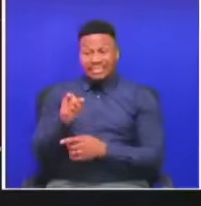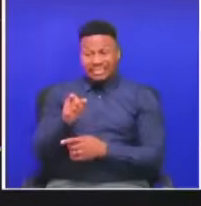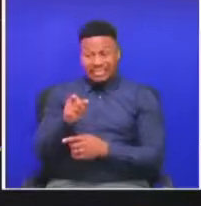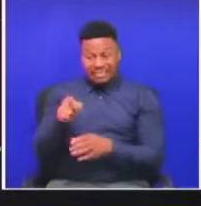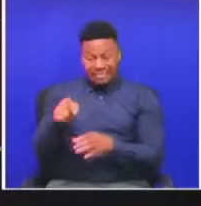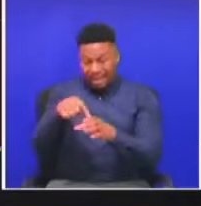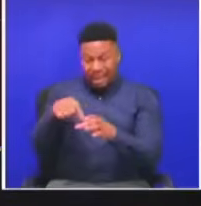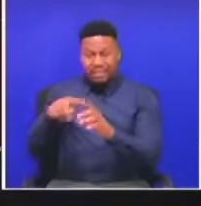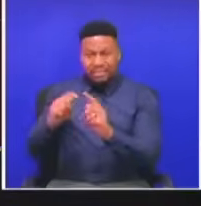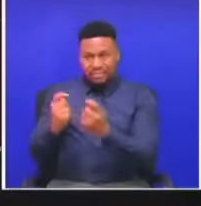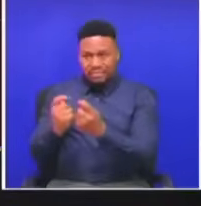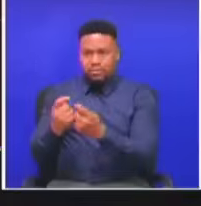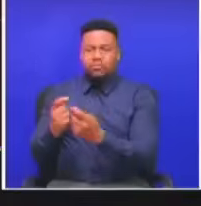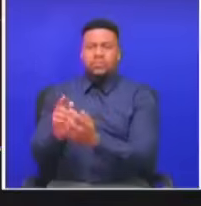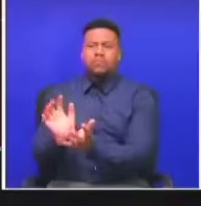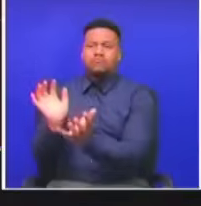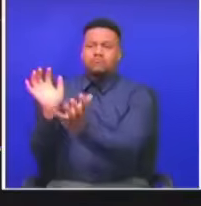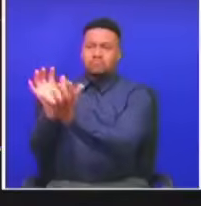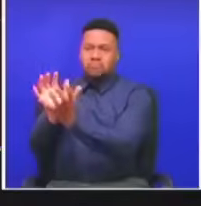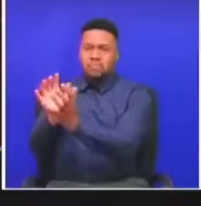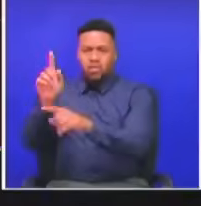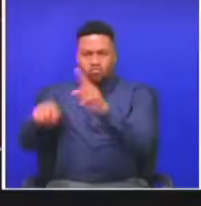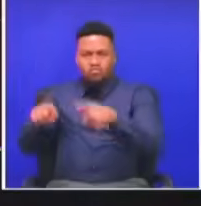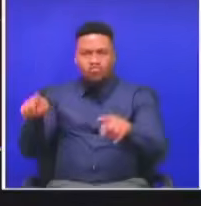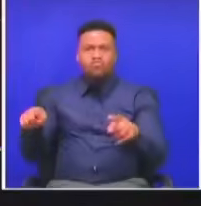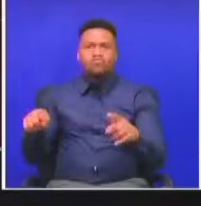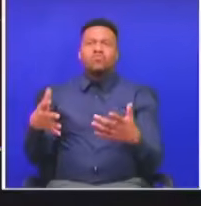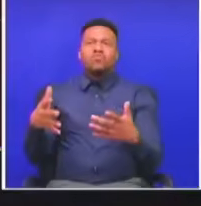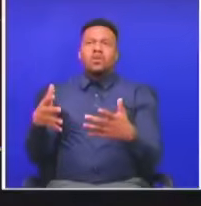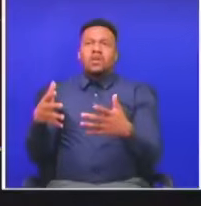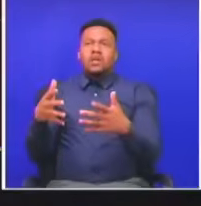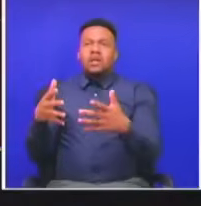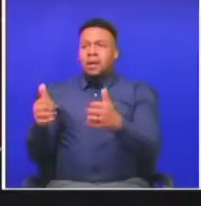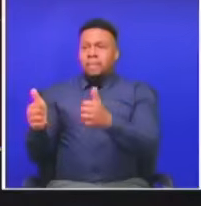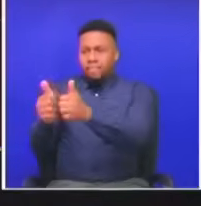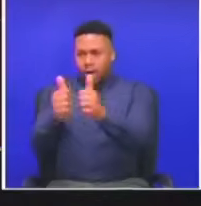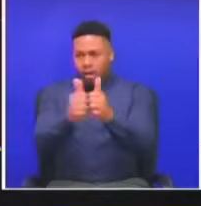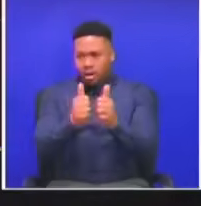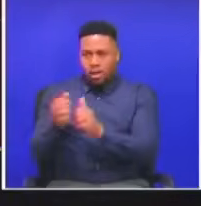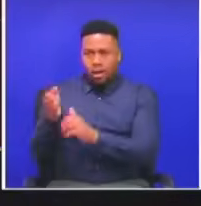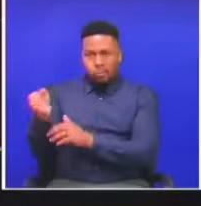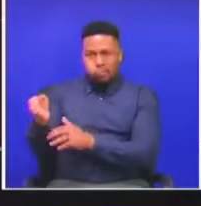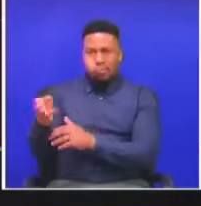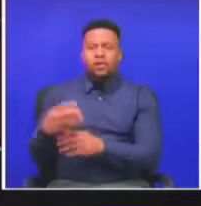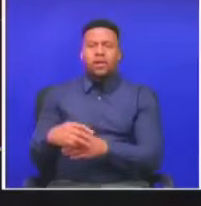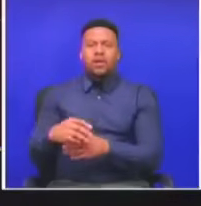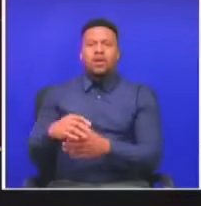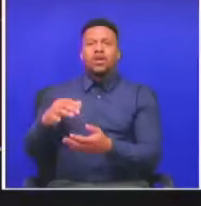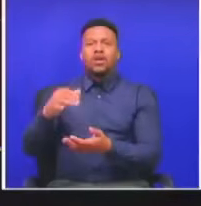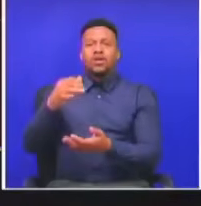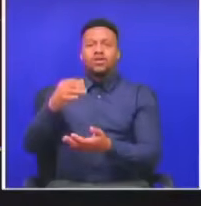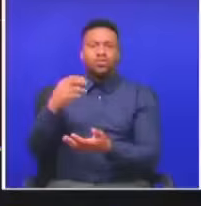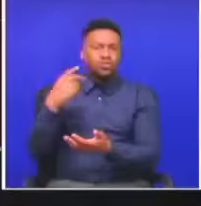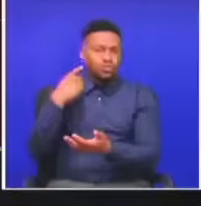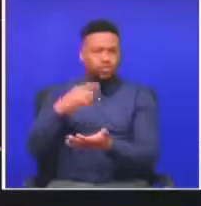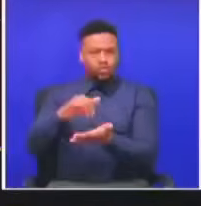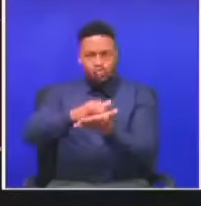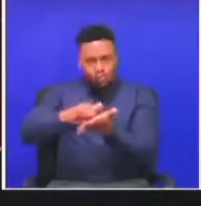as they are in both New York and Washington, including representatives of the